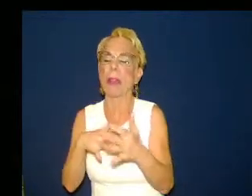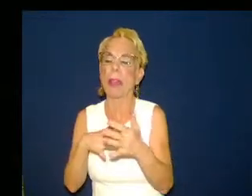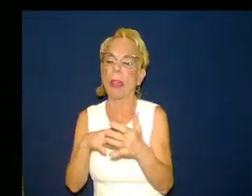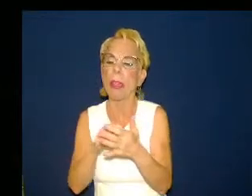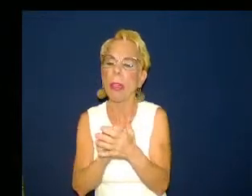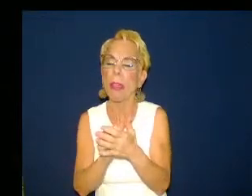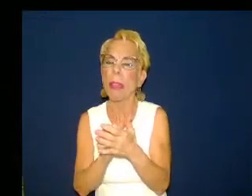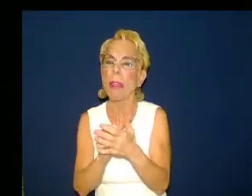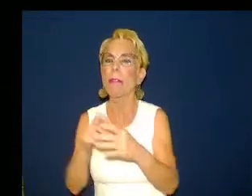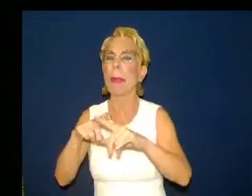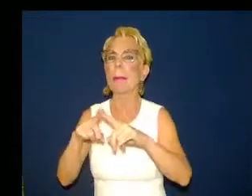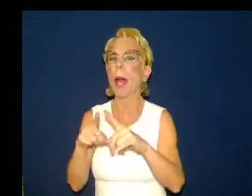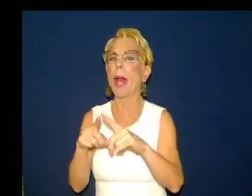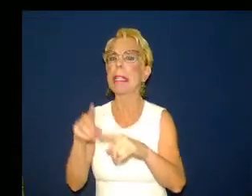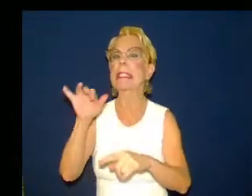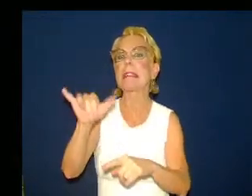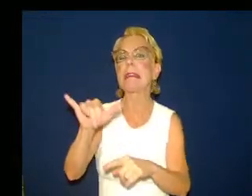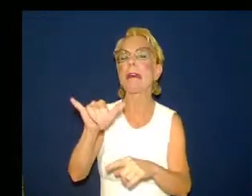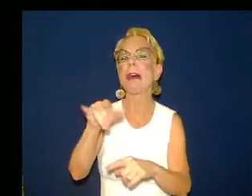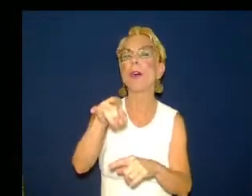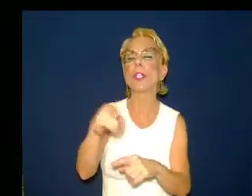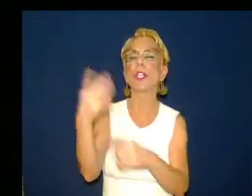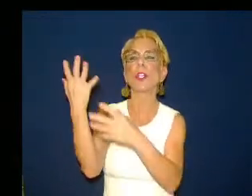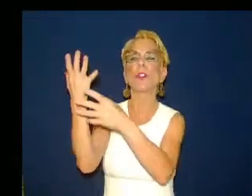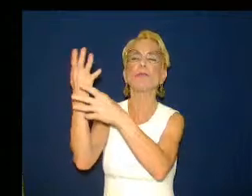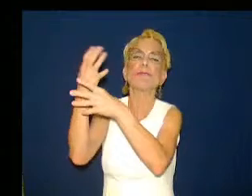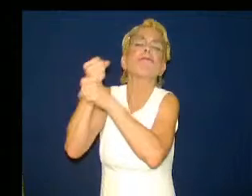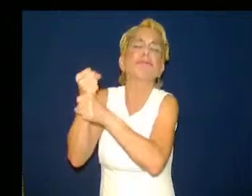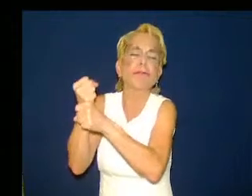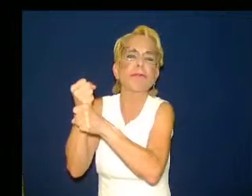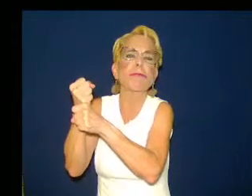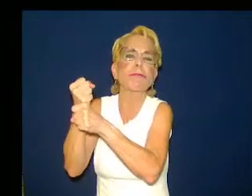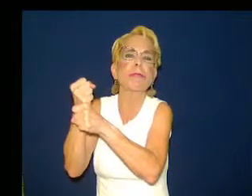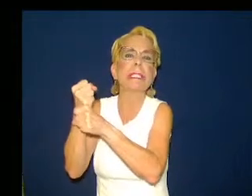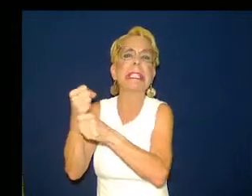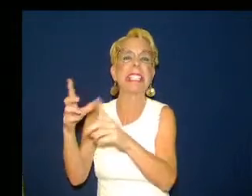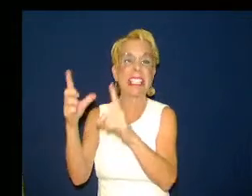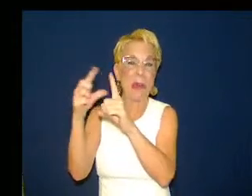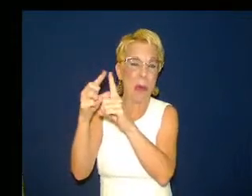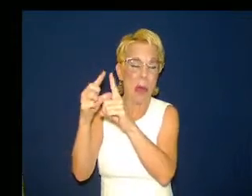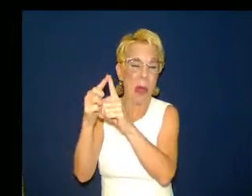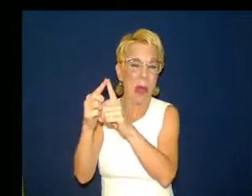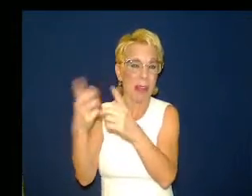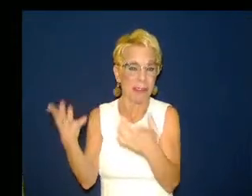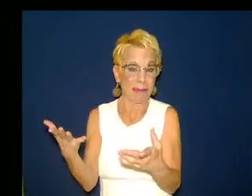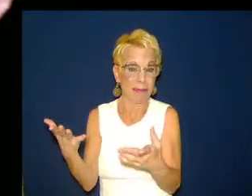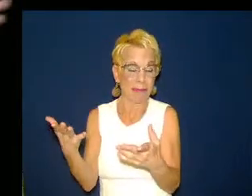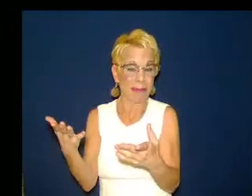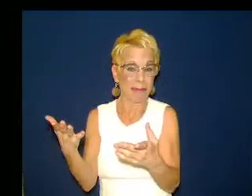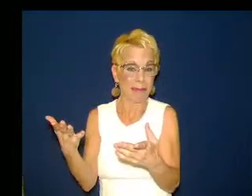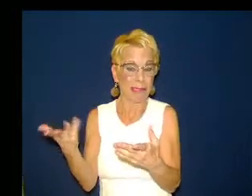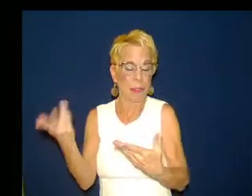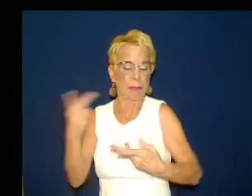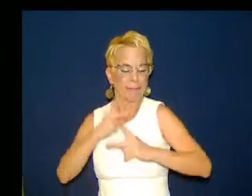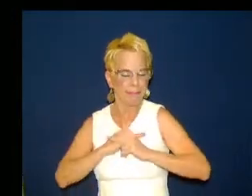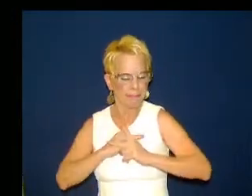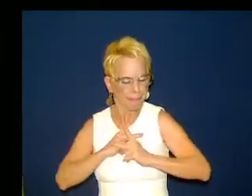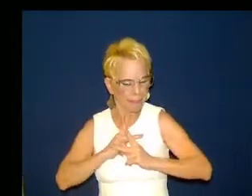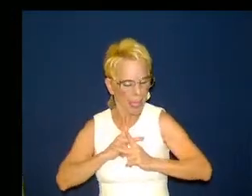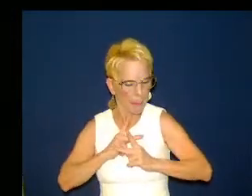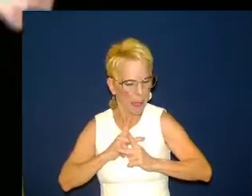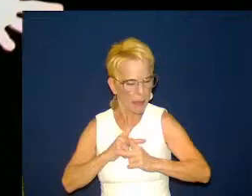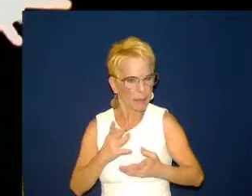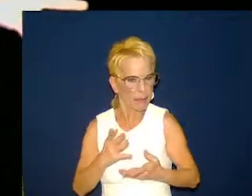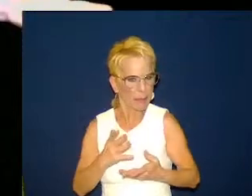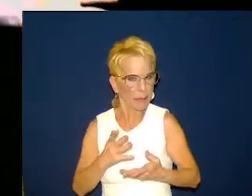Church, he's commending this church for keeping the word of God. "You have kept my word, and you have